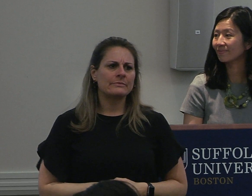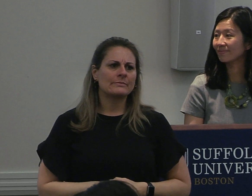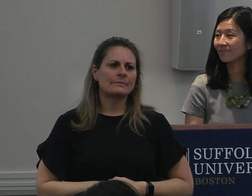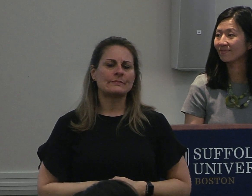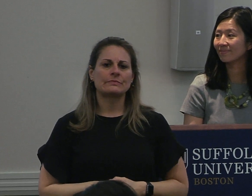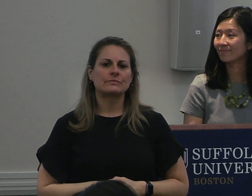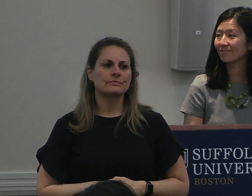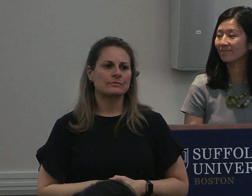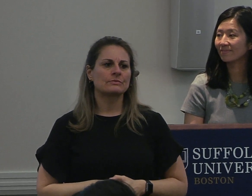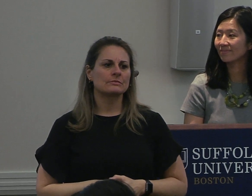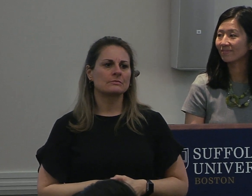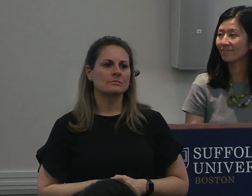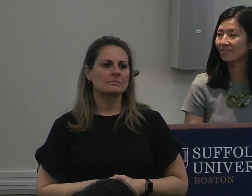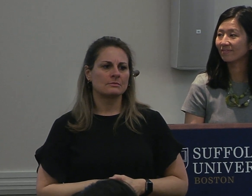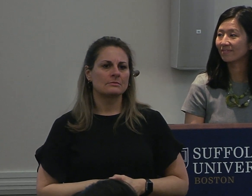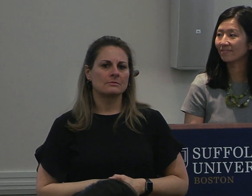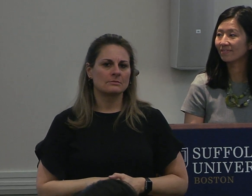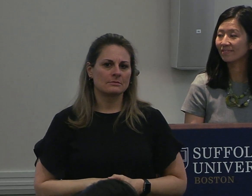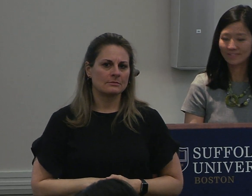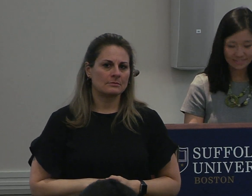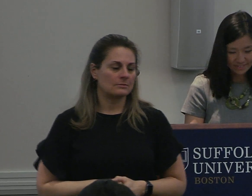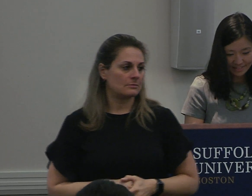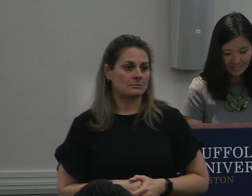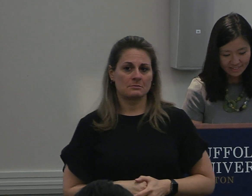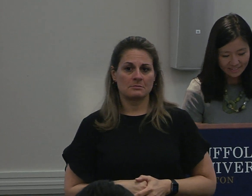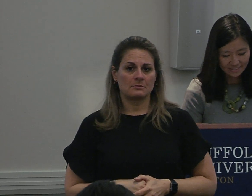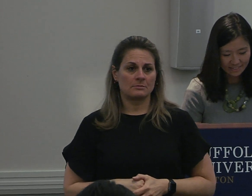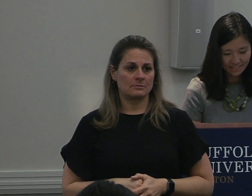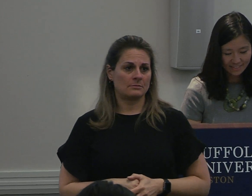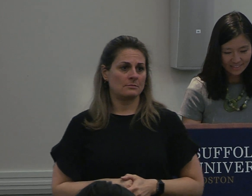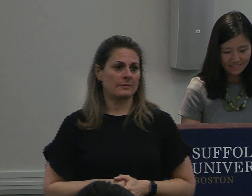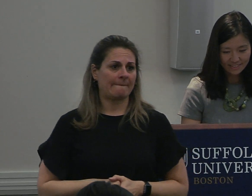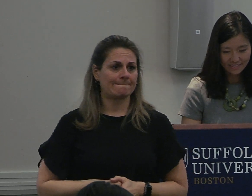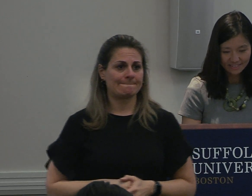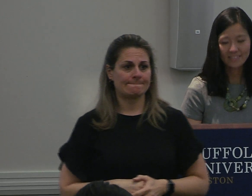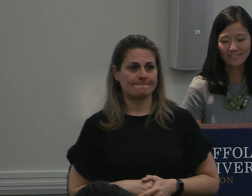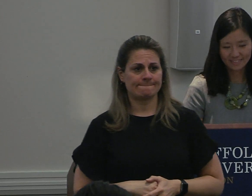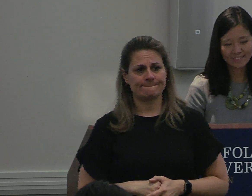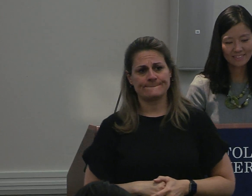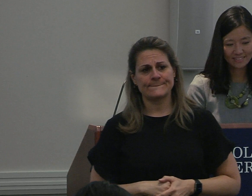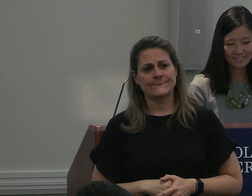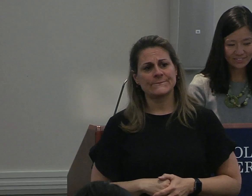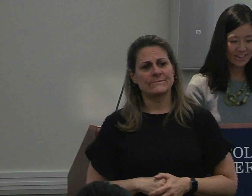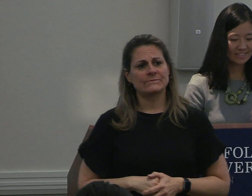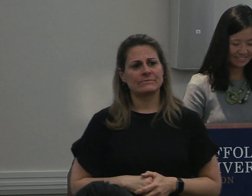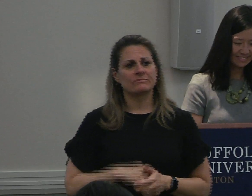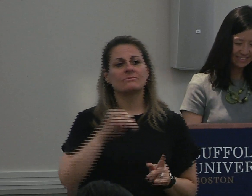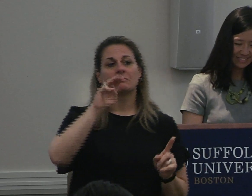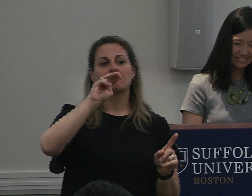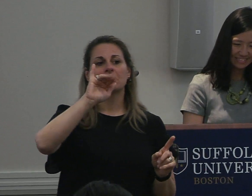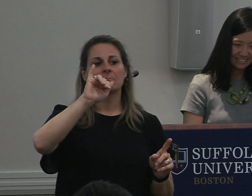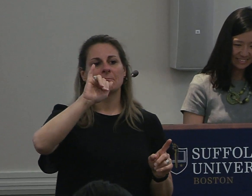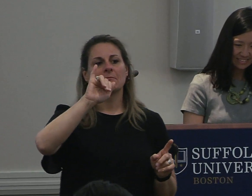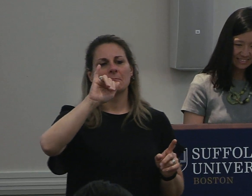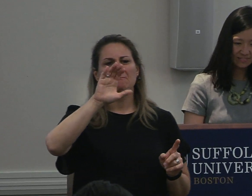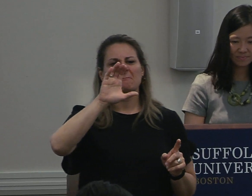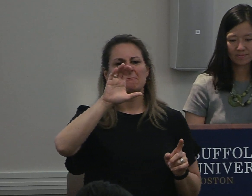Mike Sinclair may have also dropped a link in the chat on Zoom to our curb ramp specific form, which